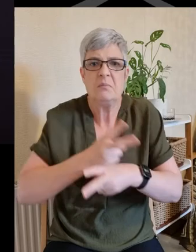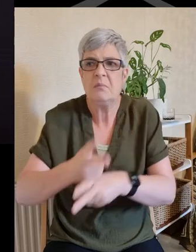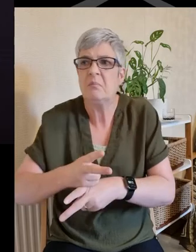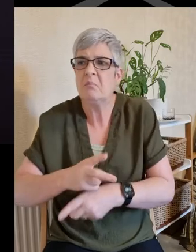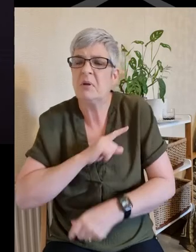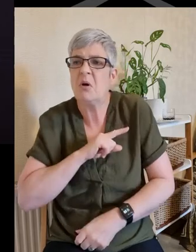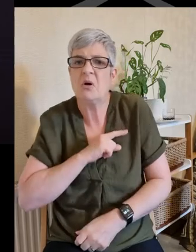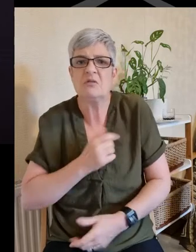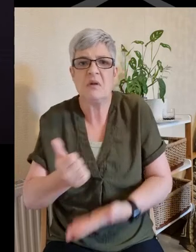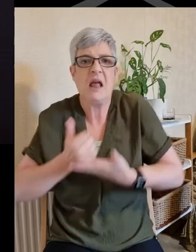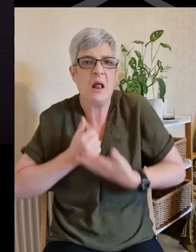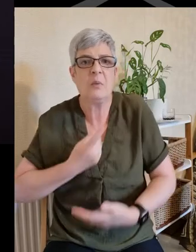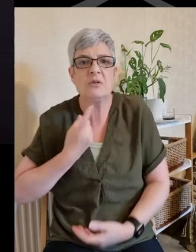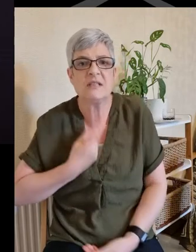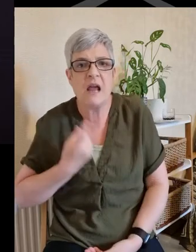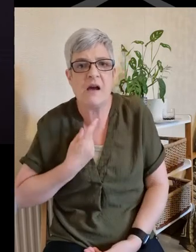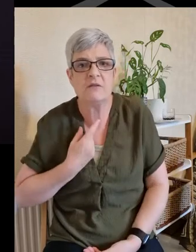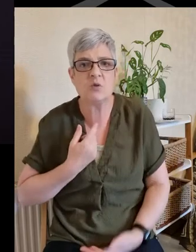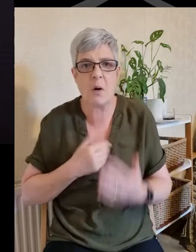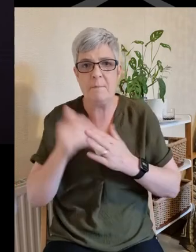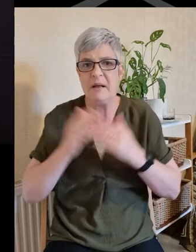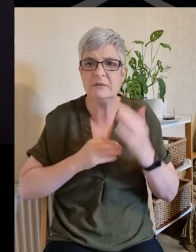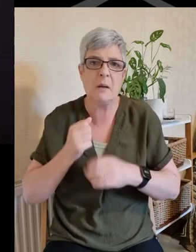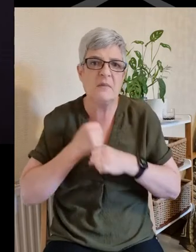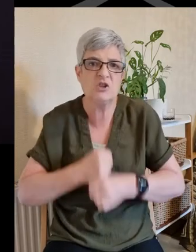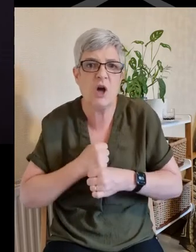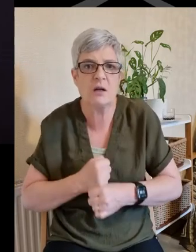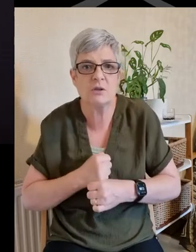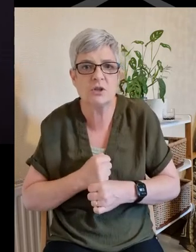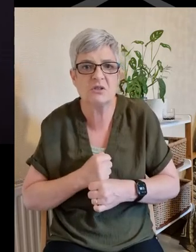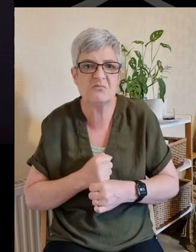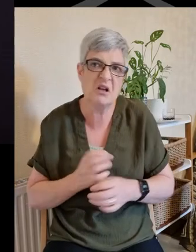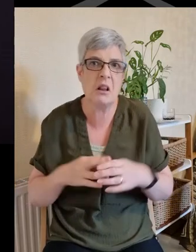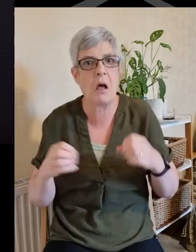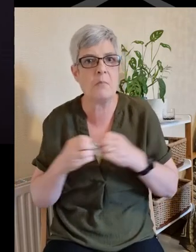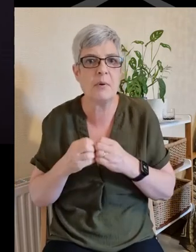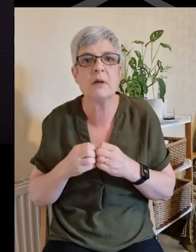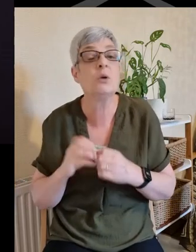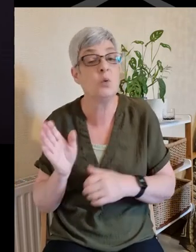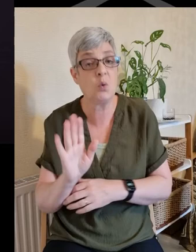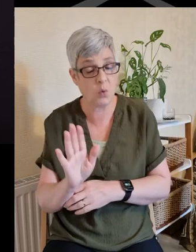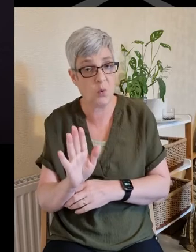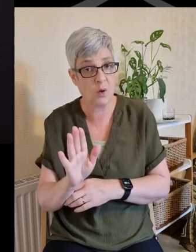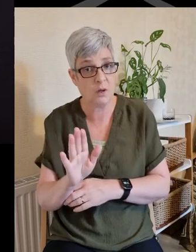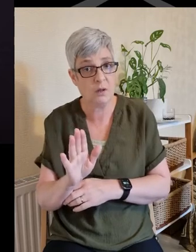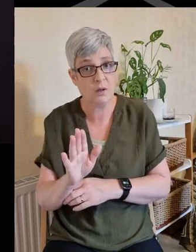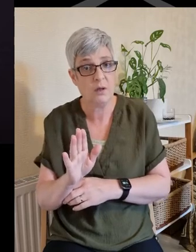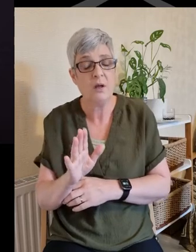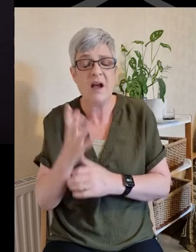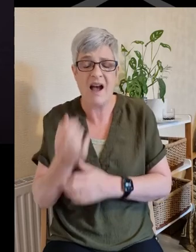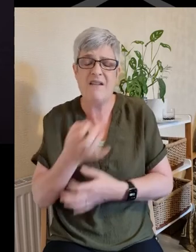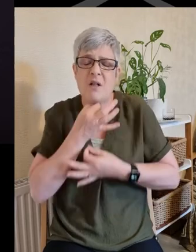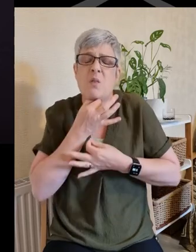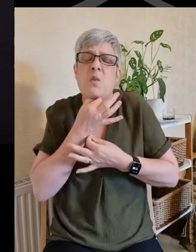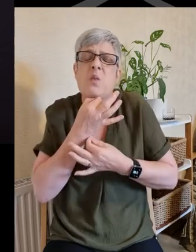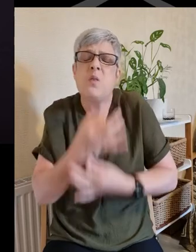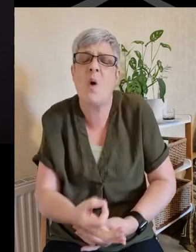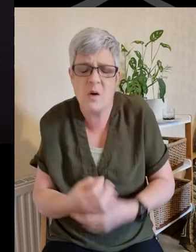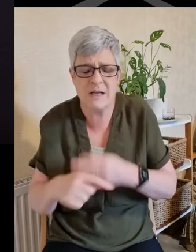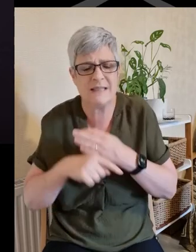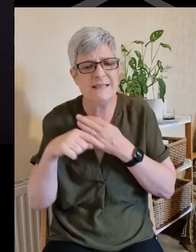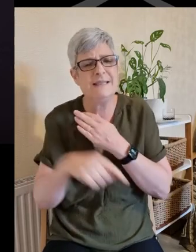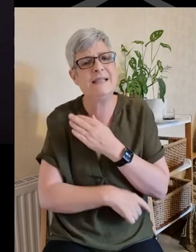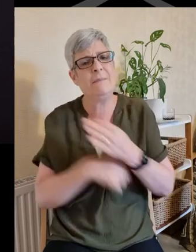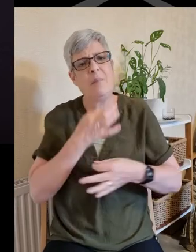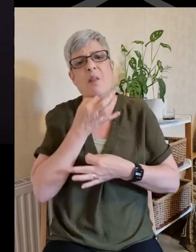the membership of a club called church. Rather, give us this deep longing for